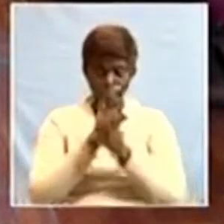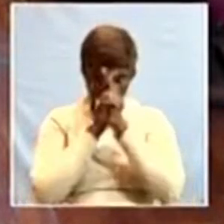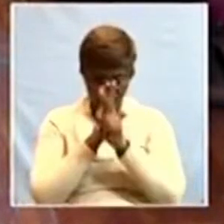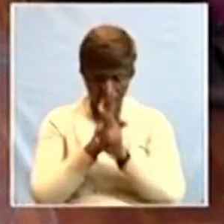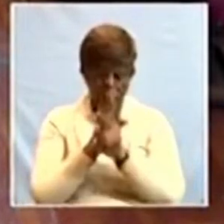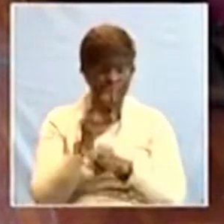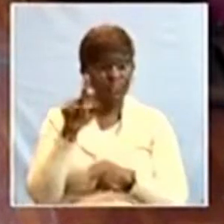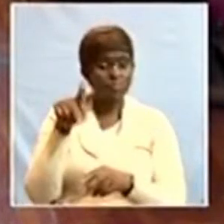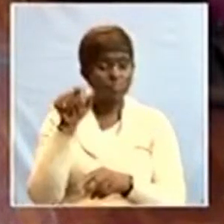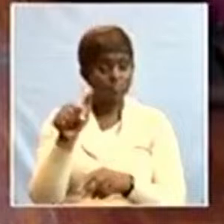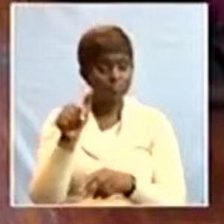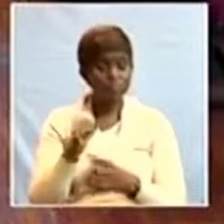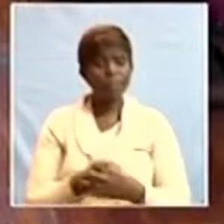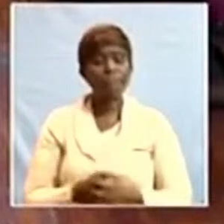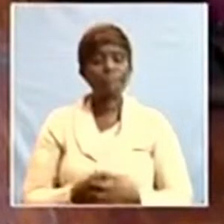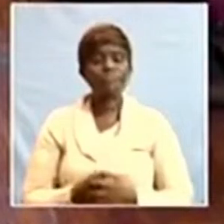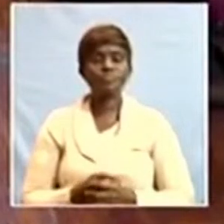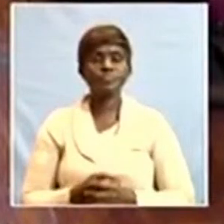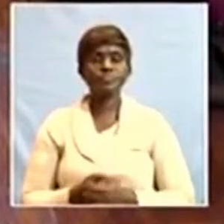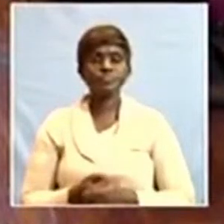Controlling officer,